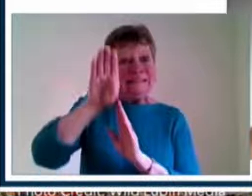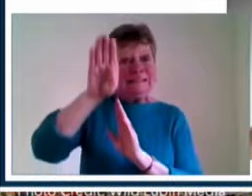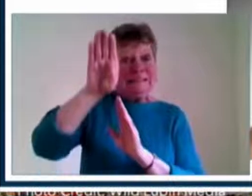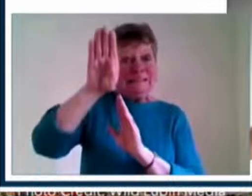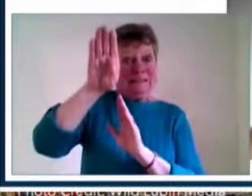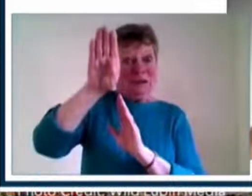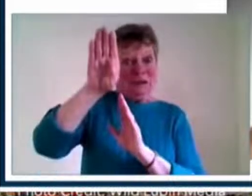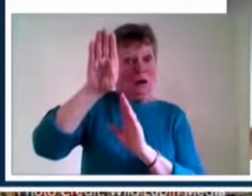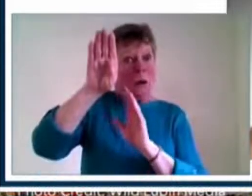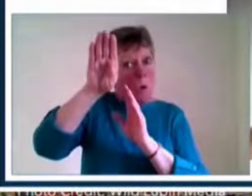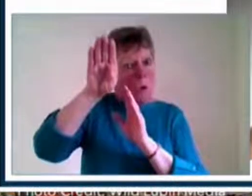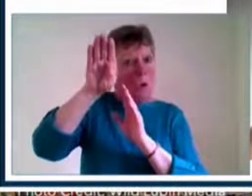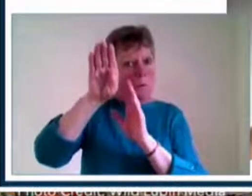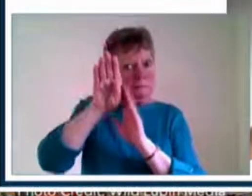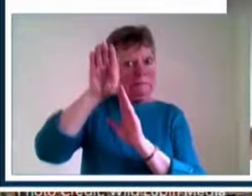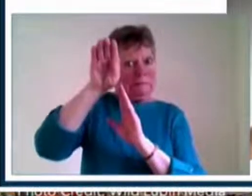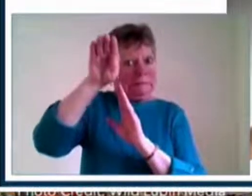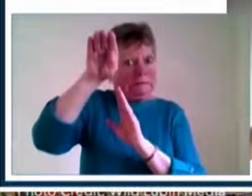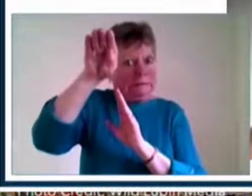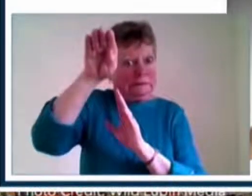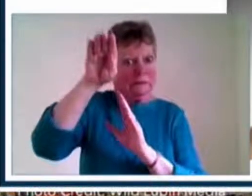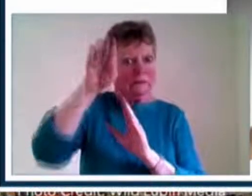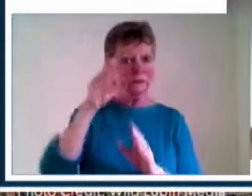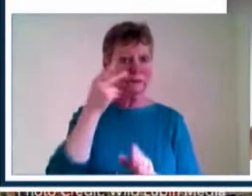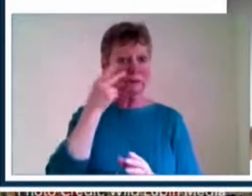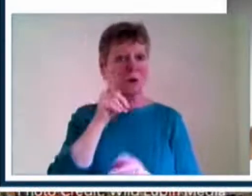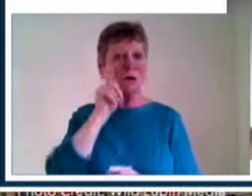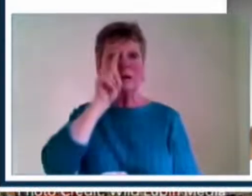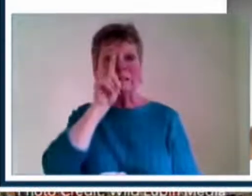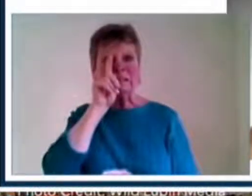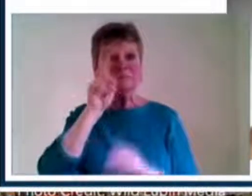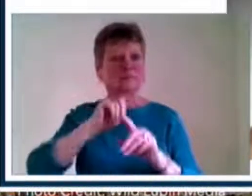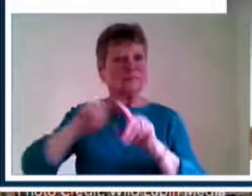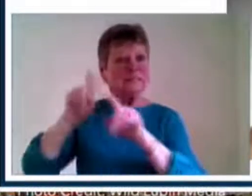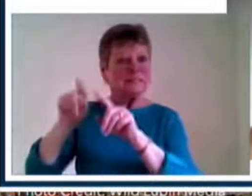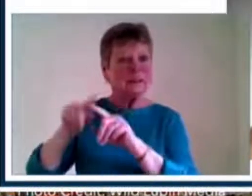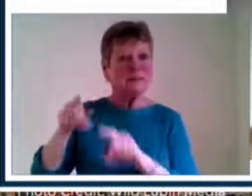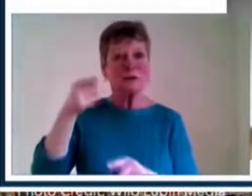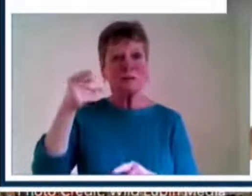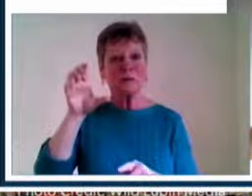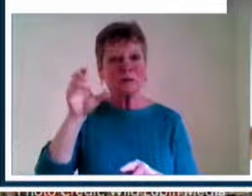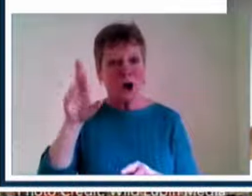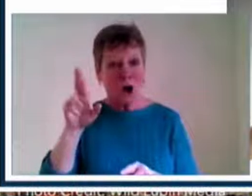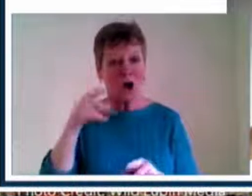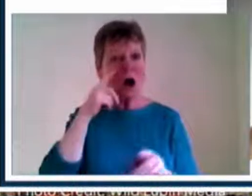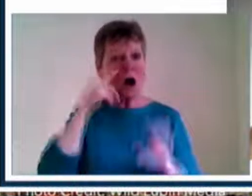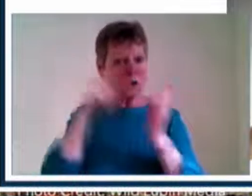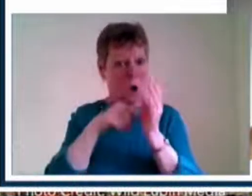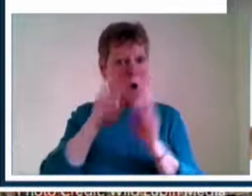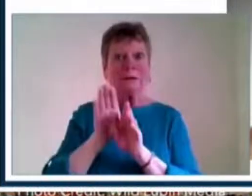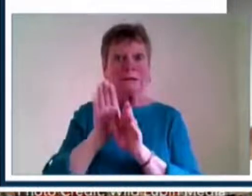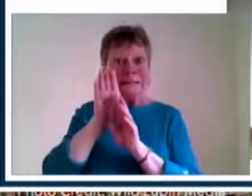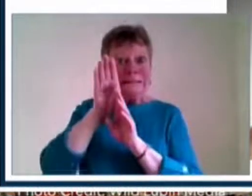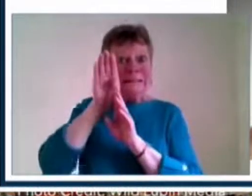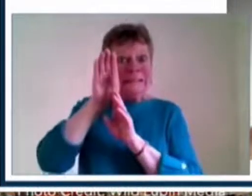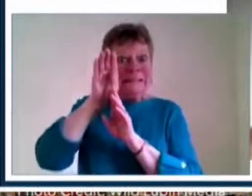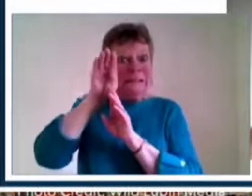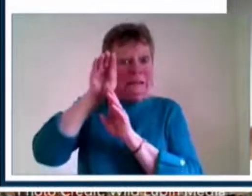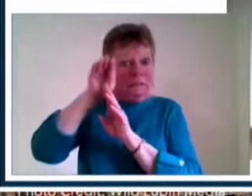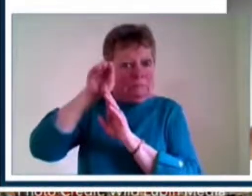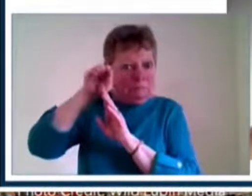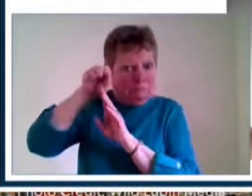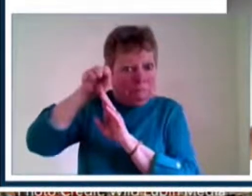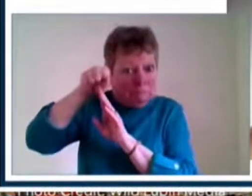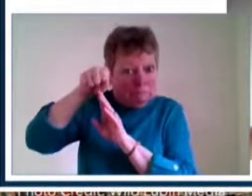on what we're seeing when we look at our PCR or lab confirmed cases. Things start trending downwards. And we